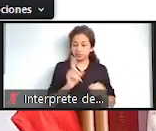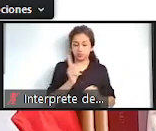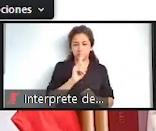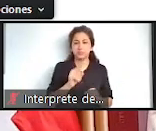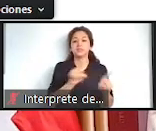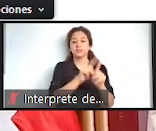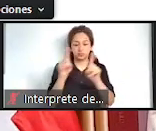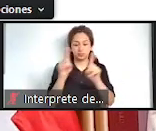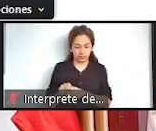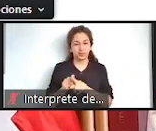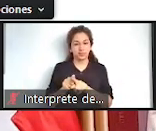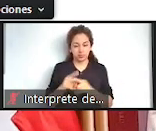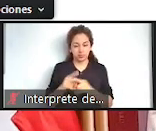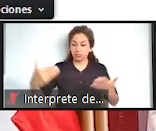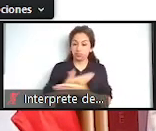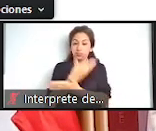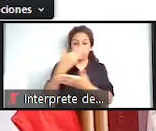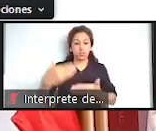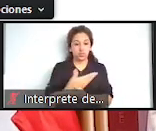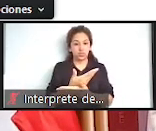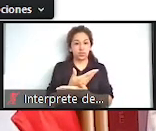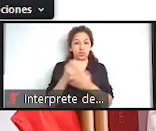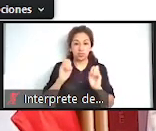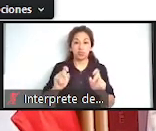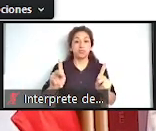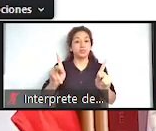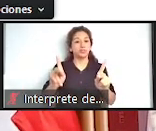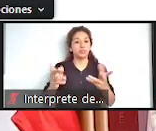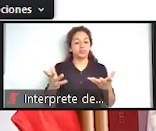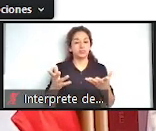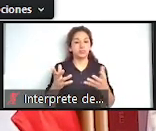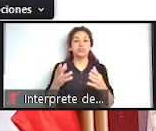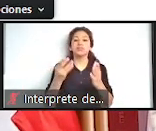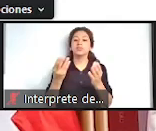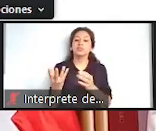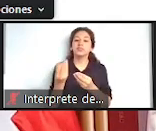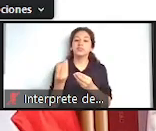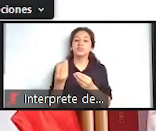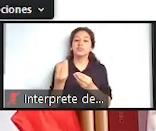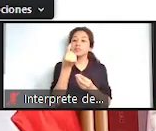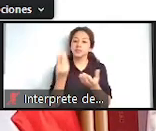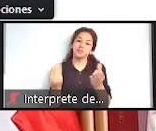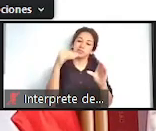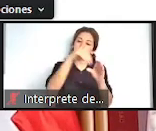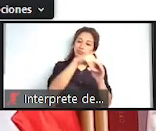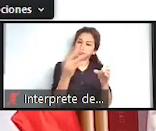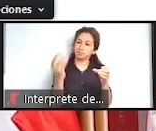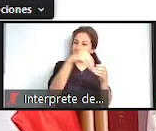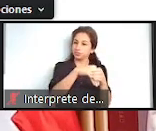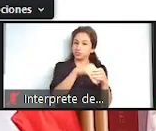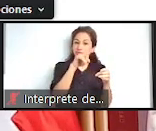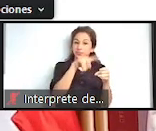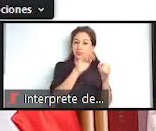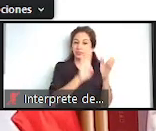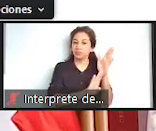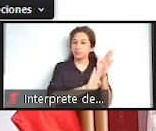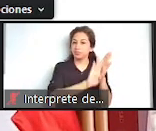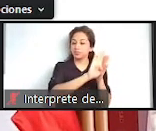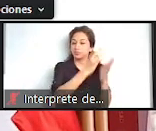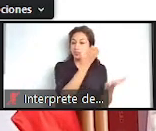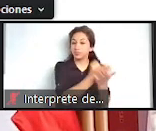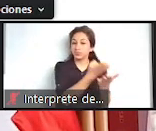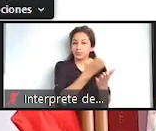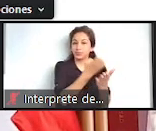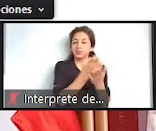of businesses but also new possibilities to contribute to the